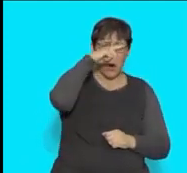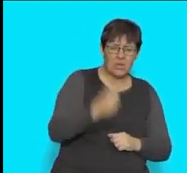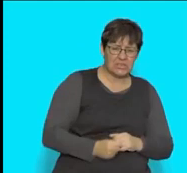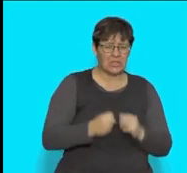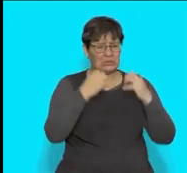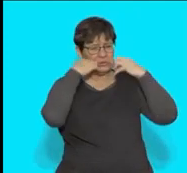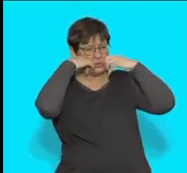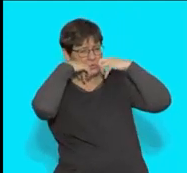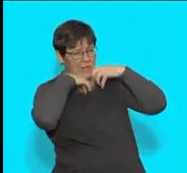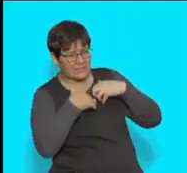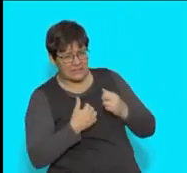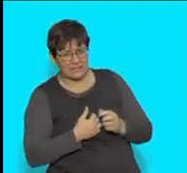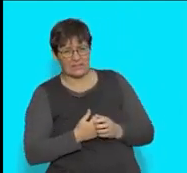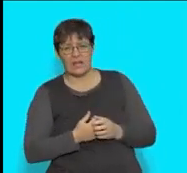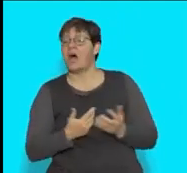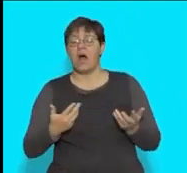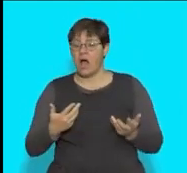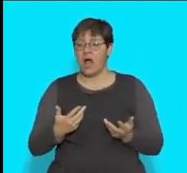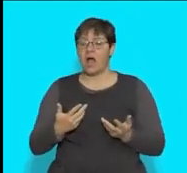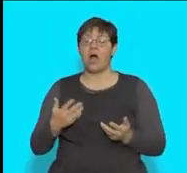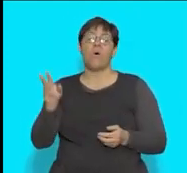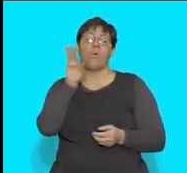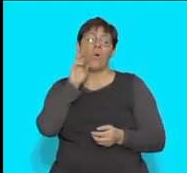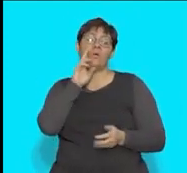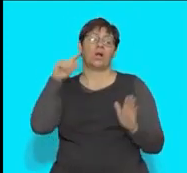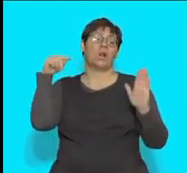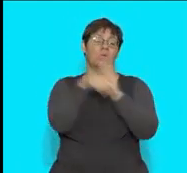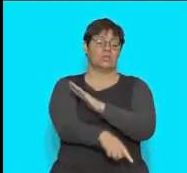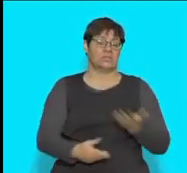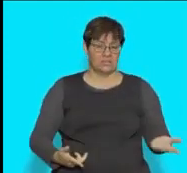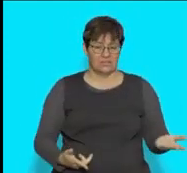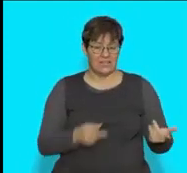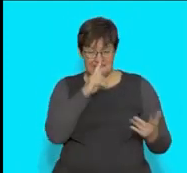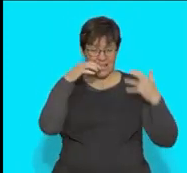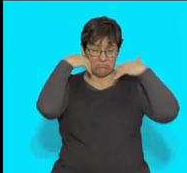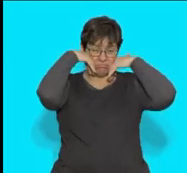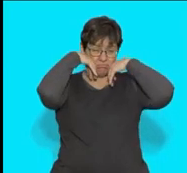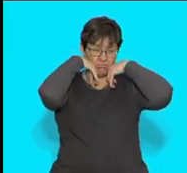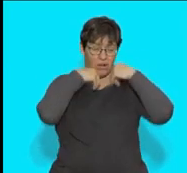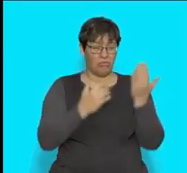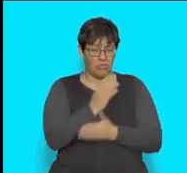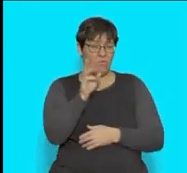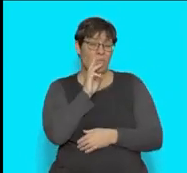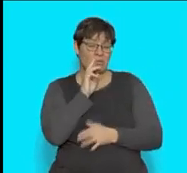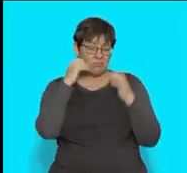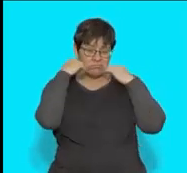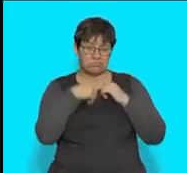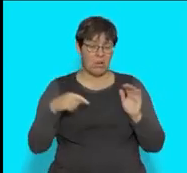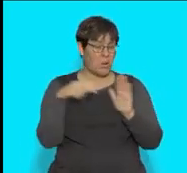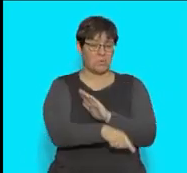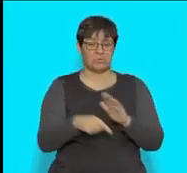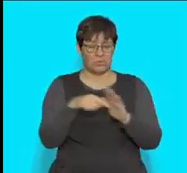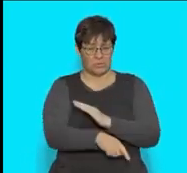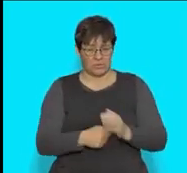he's sweating, and he's losing all this water. Check the sweat just running off. So when the blood